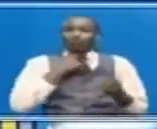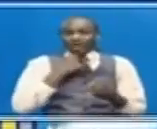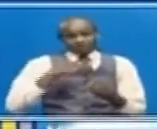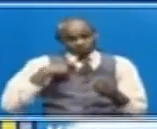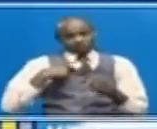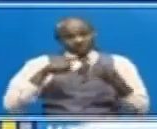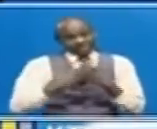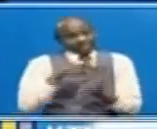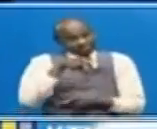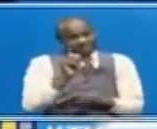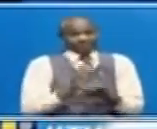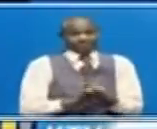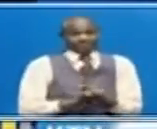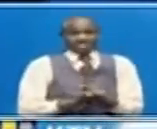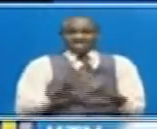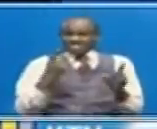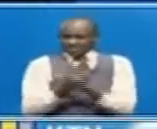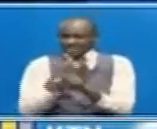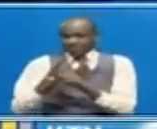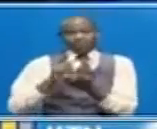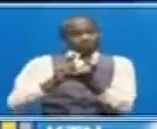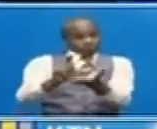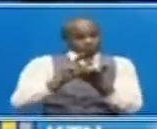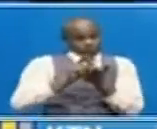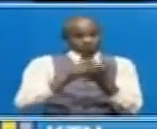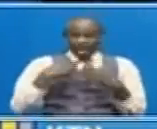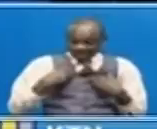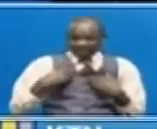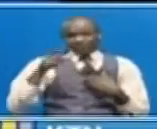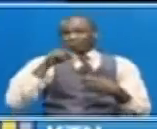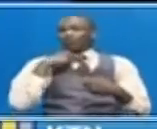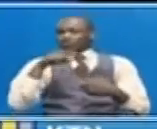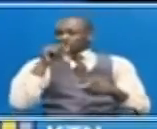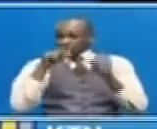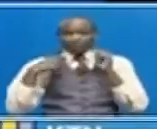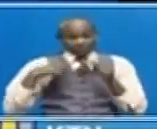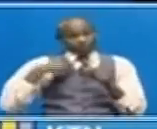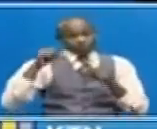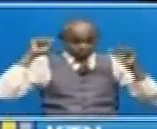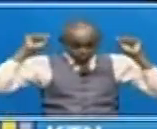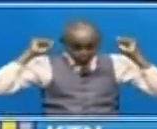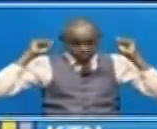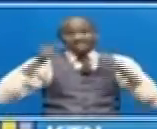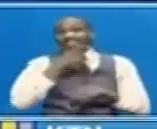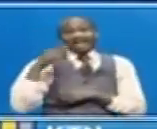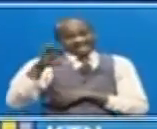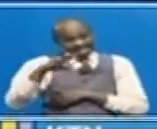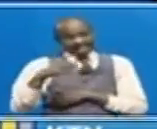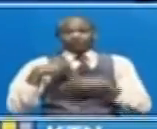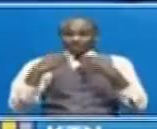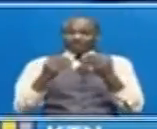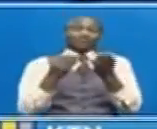a niche for itself. And like most lenders in its categories, Choice will be targeting pastoralist communities to offer